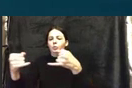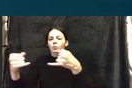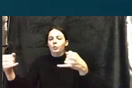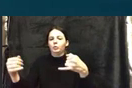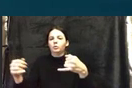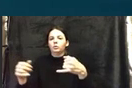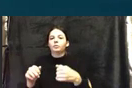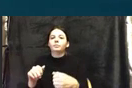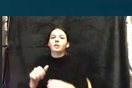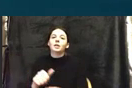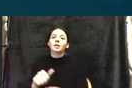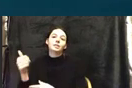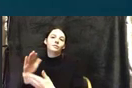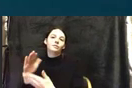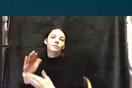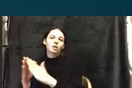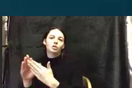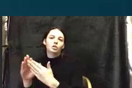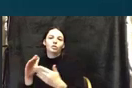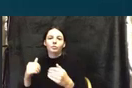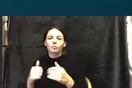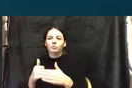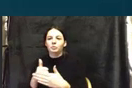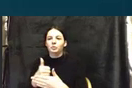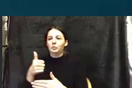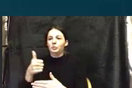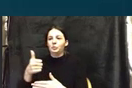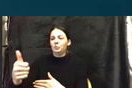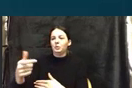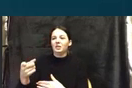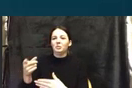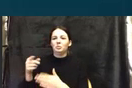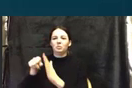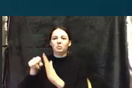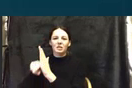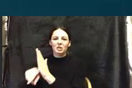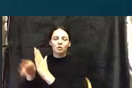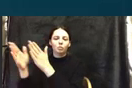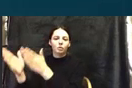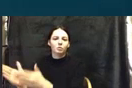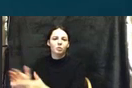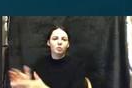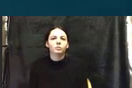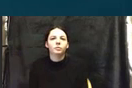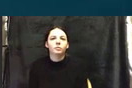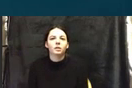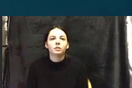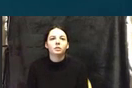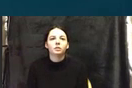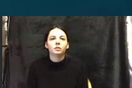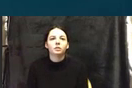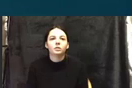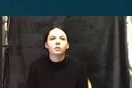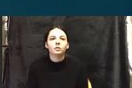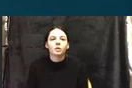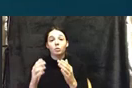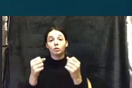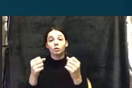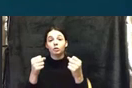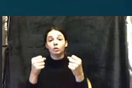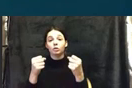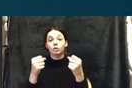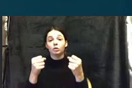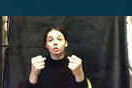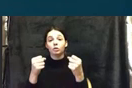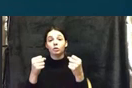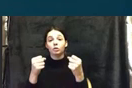kill people. The driver was the one who said to these kids, you do realize you're going to die. And these children said,